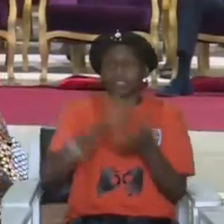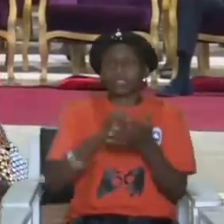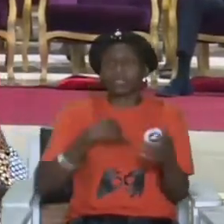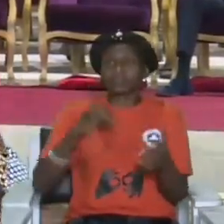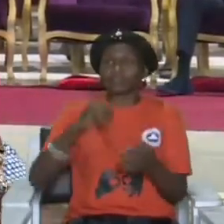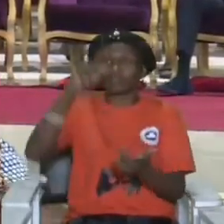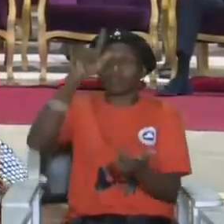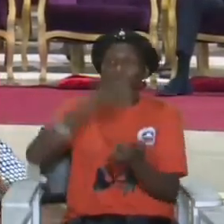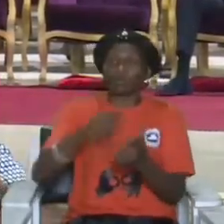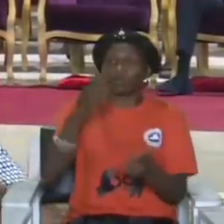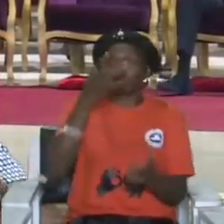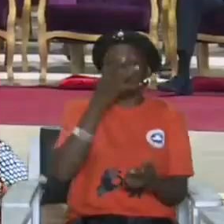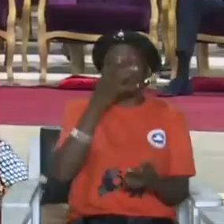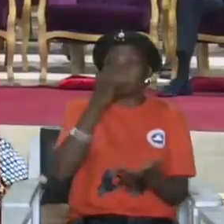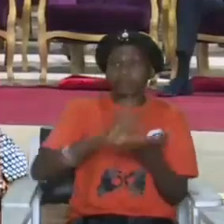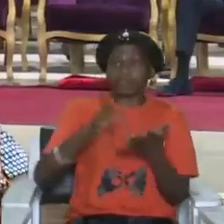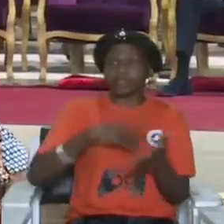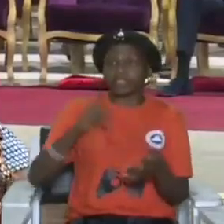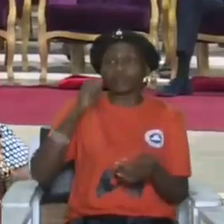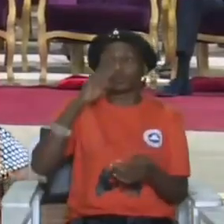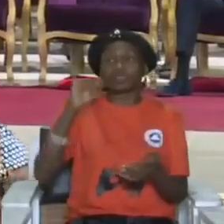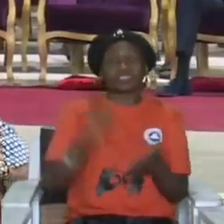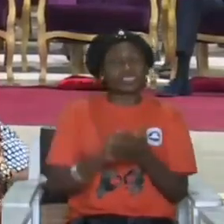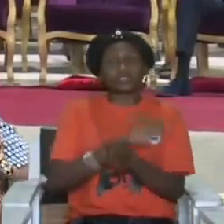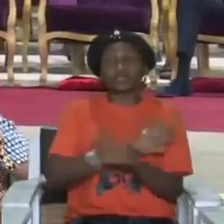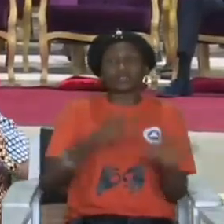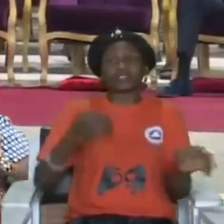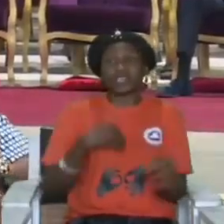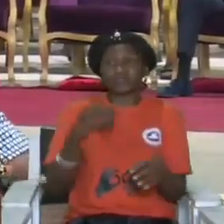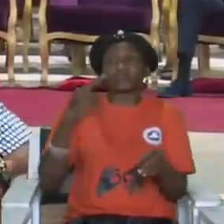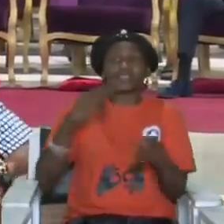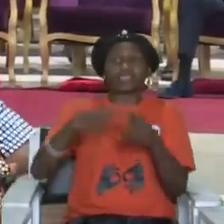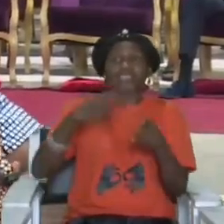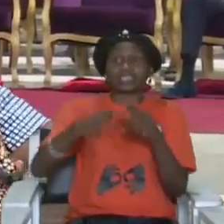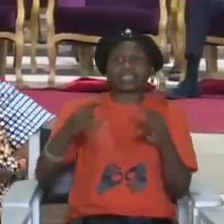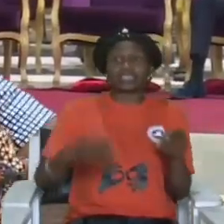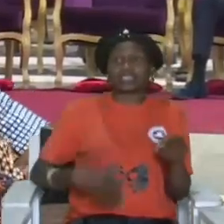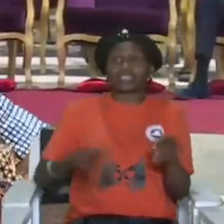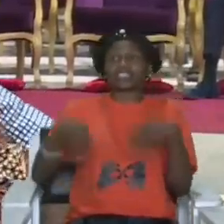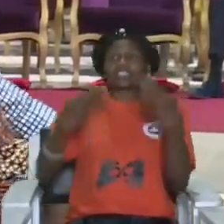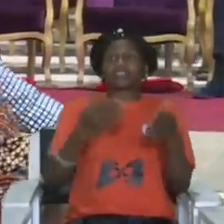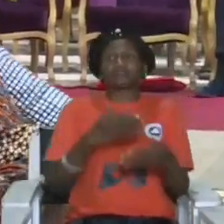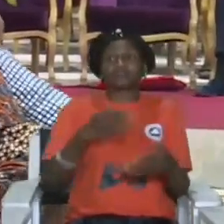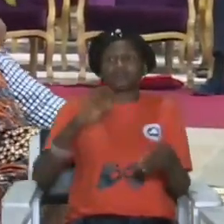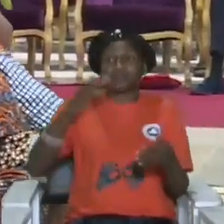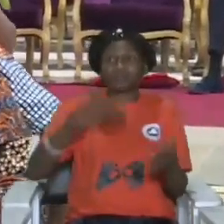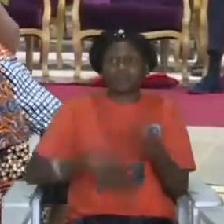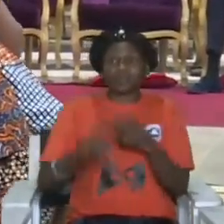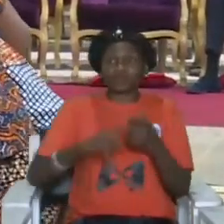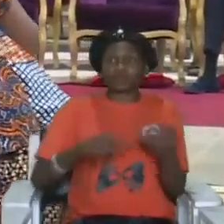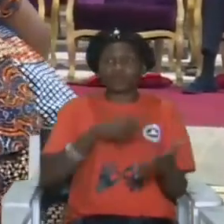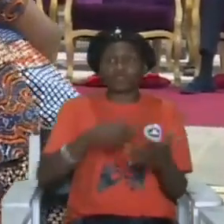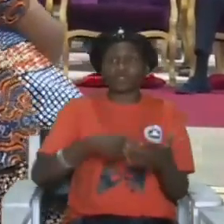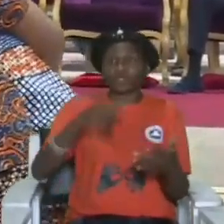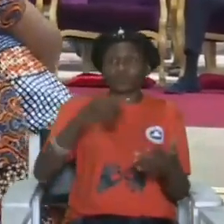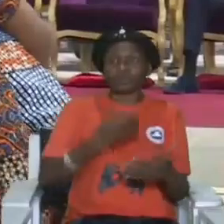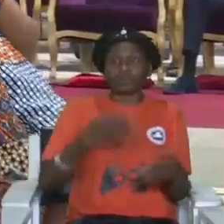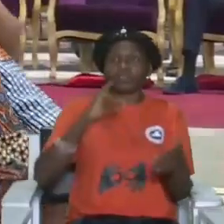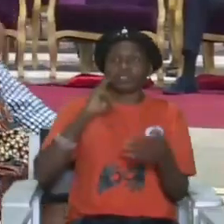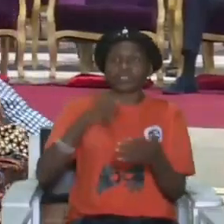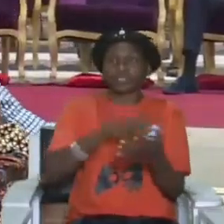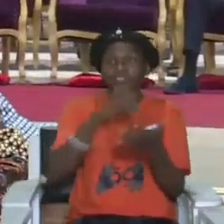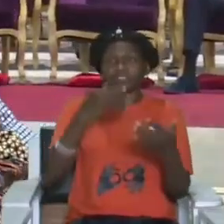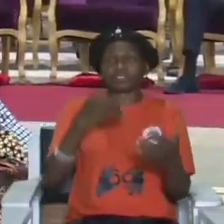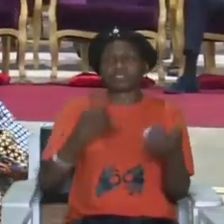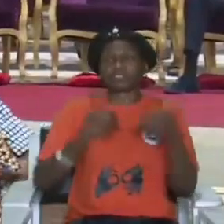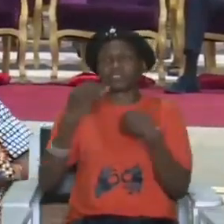low sperm count and a woman that cannot ovulate gave birth to this boy. He is my bundle of joy.